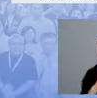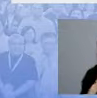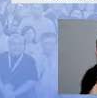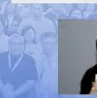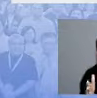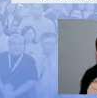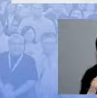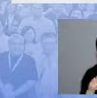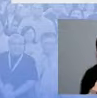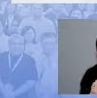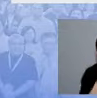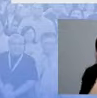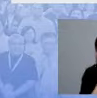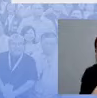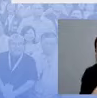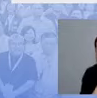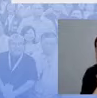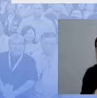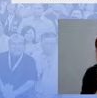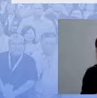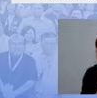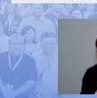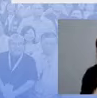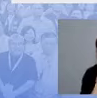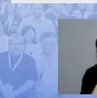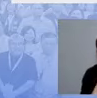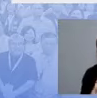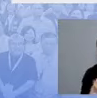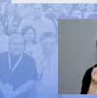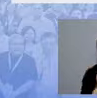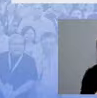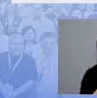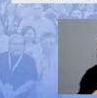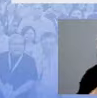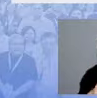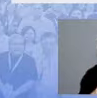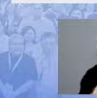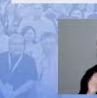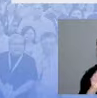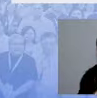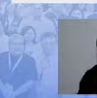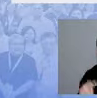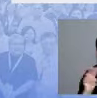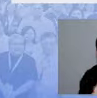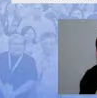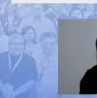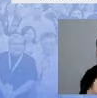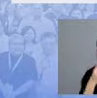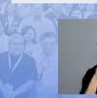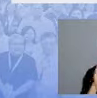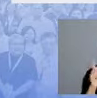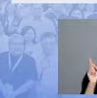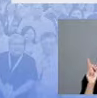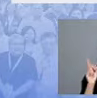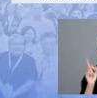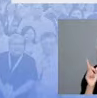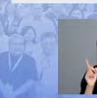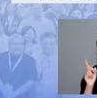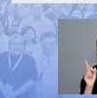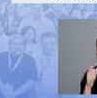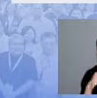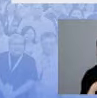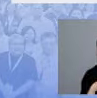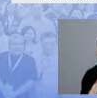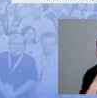bringing suggestion on budgets on how to solve the issues. And then, as we see in the right-hand side, there are classifications